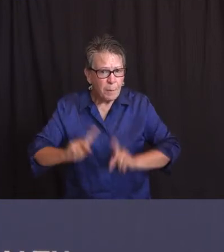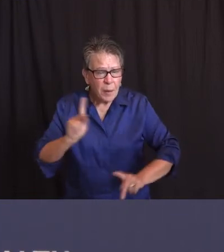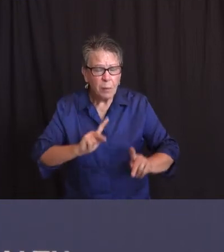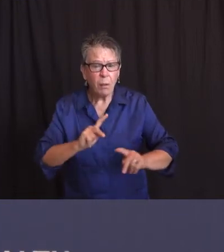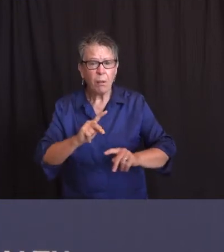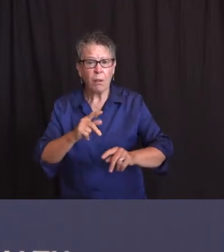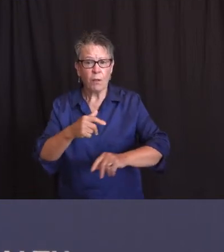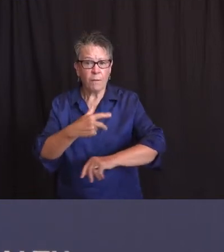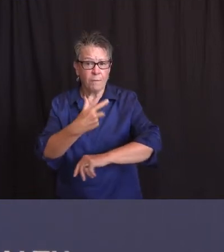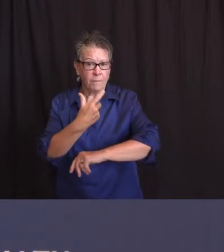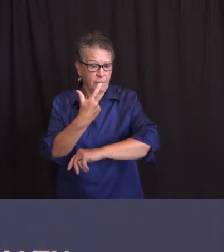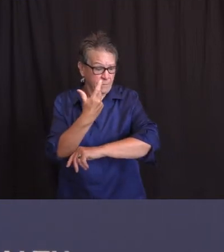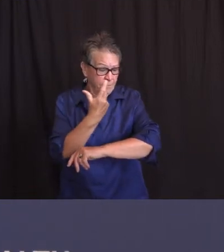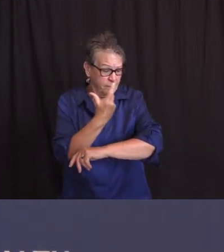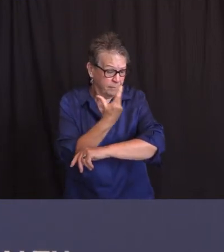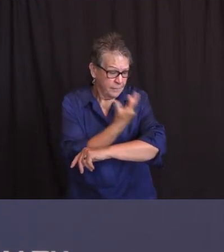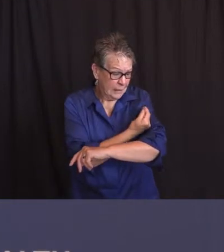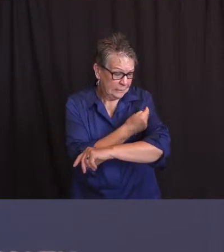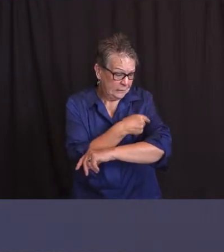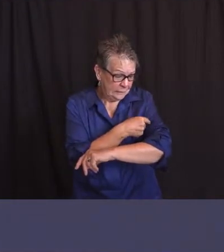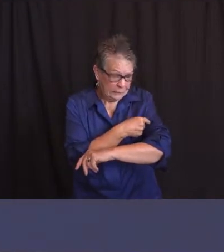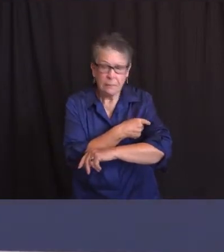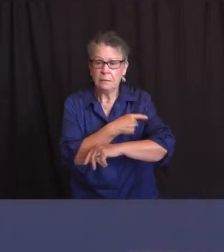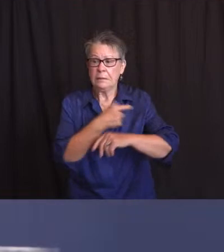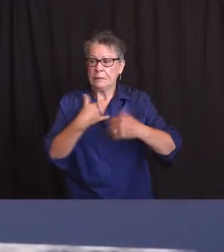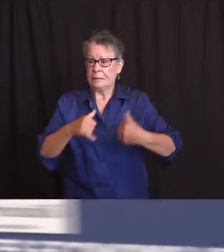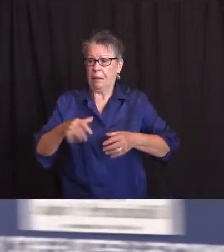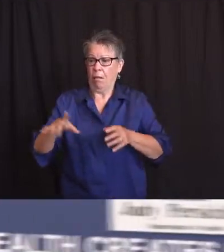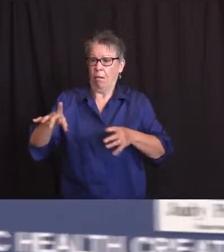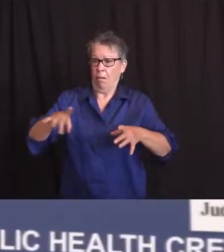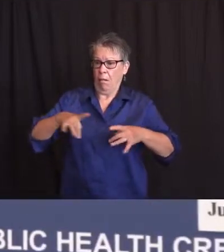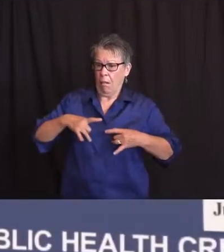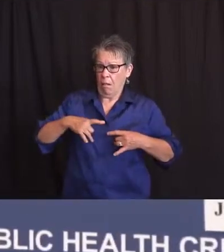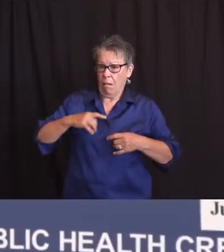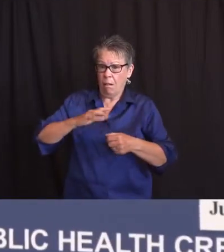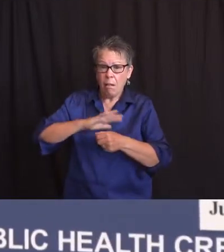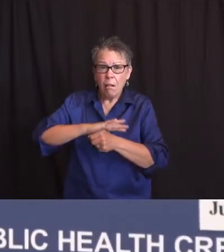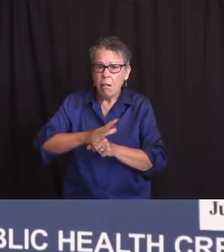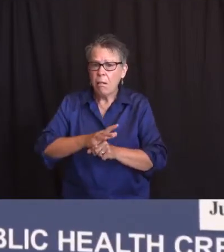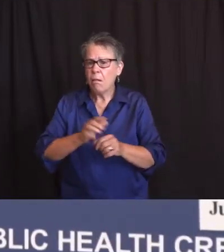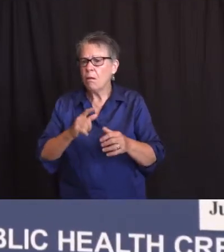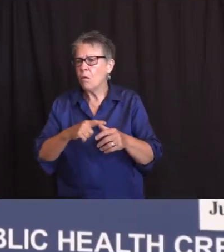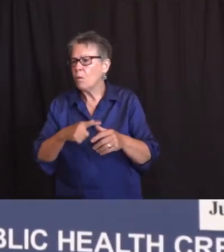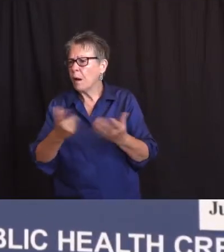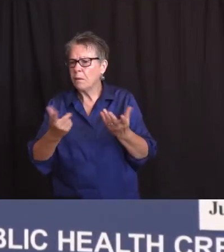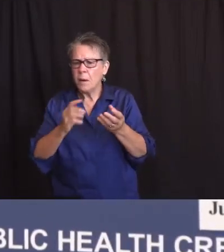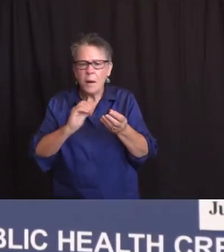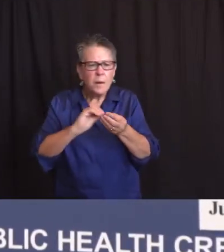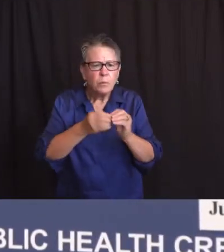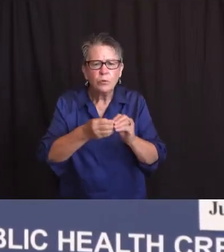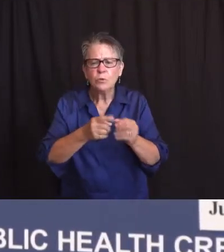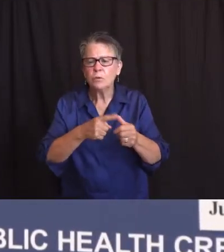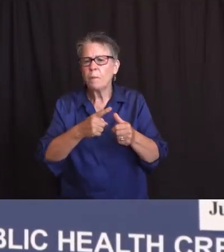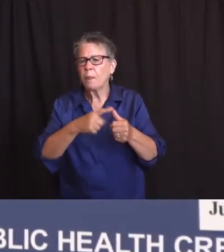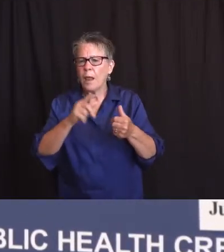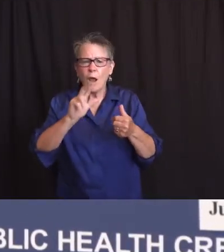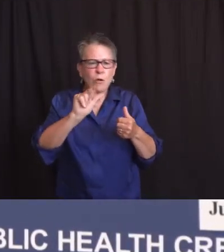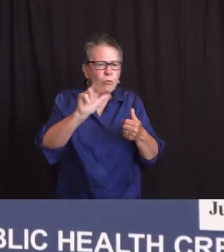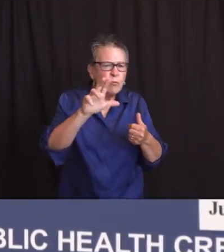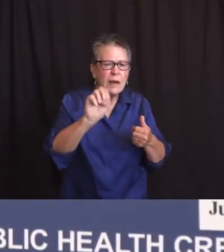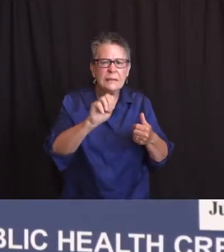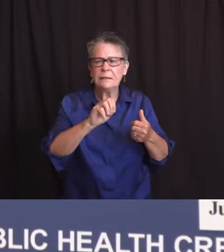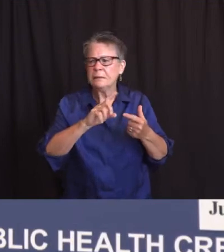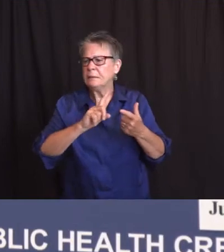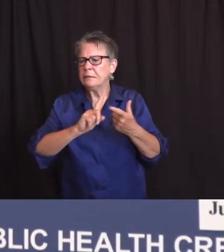ages, race, ethnicity? I'll have to get back to you on the exact numbers. I will say that the breakdown